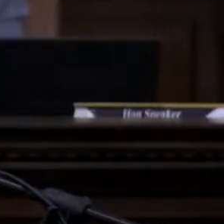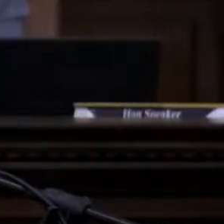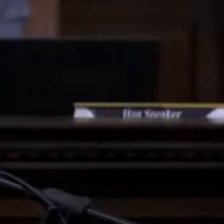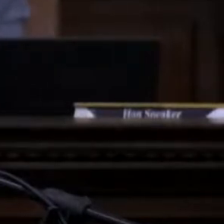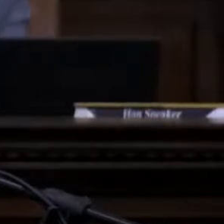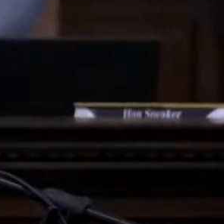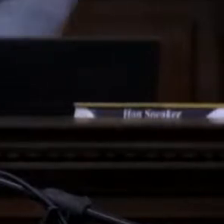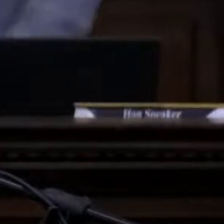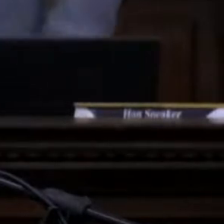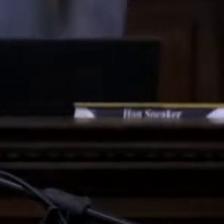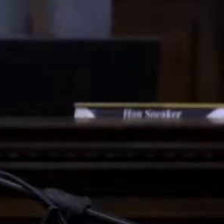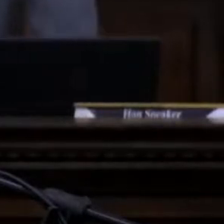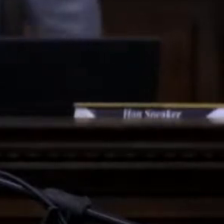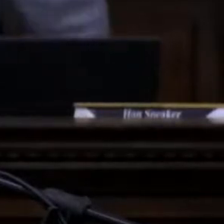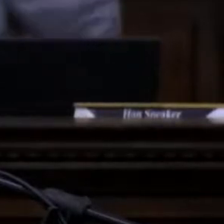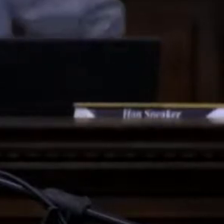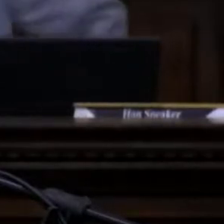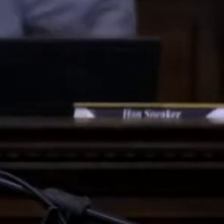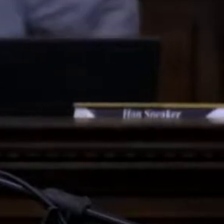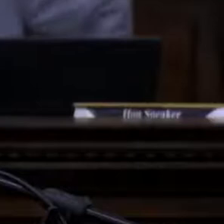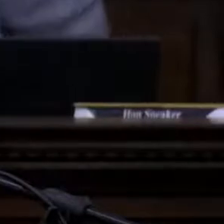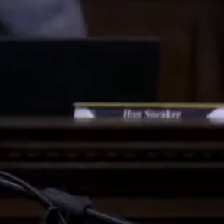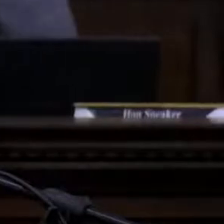thank you very much you may be seated